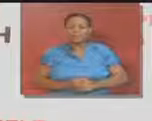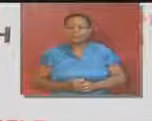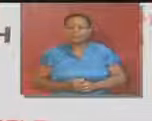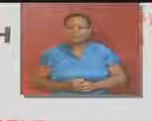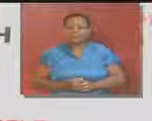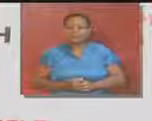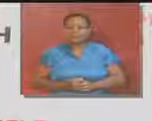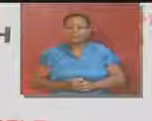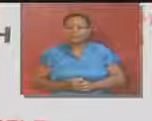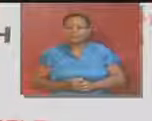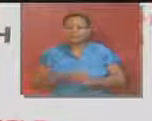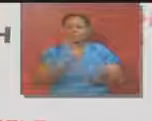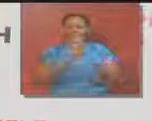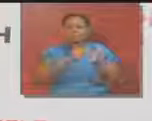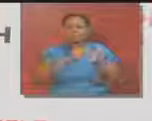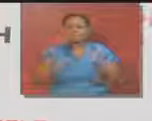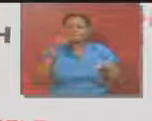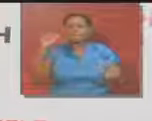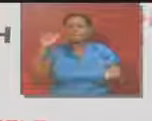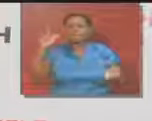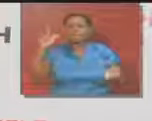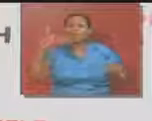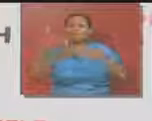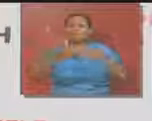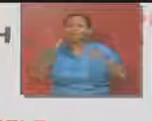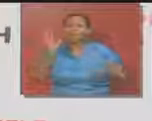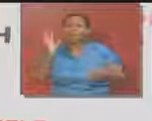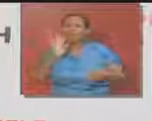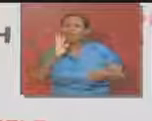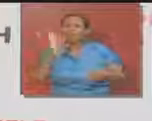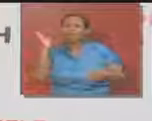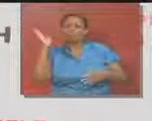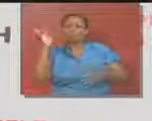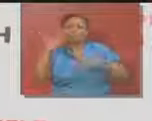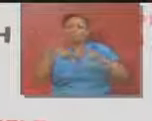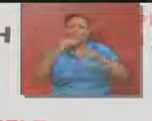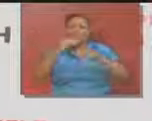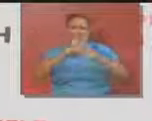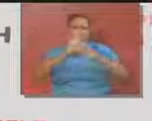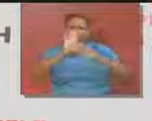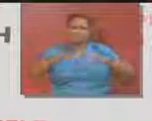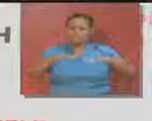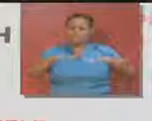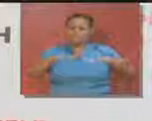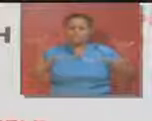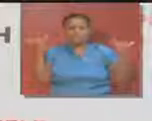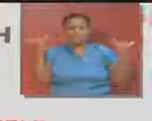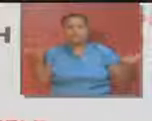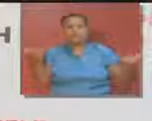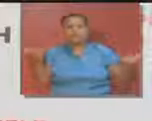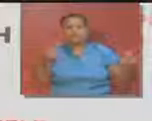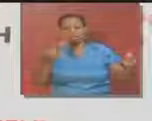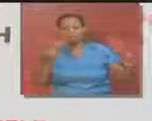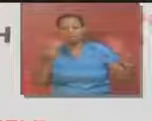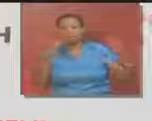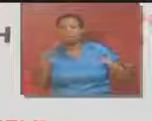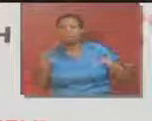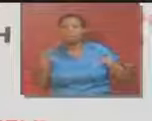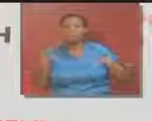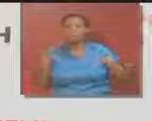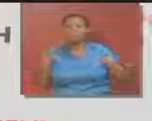before speaking about COVID-19 and children, but today we've asked her to come back to the program to go more